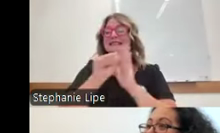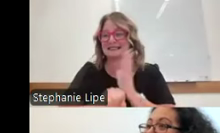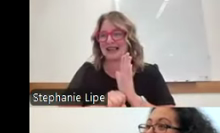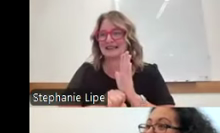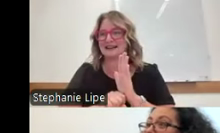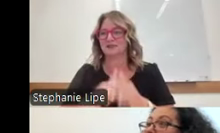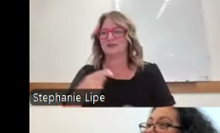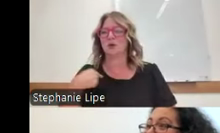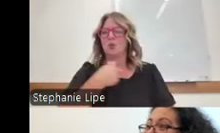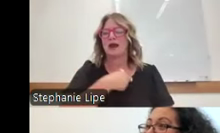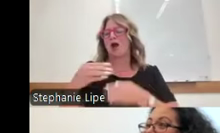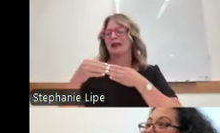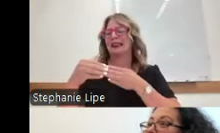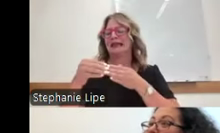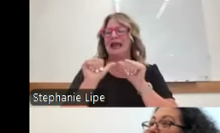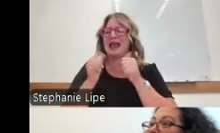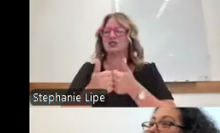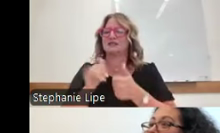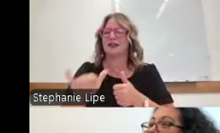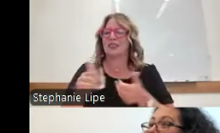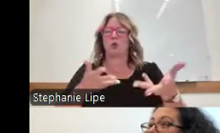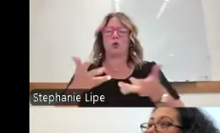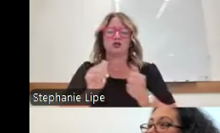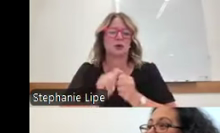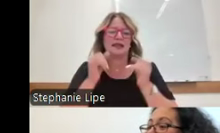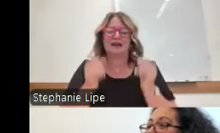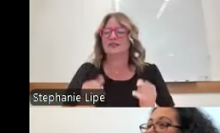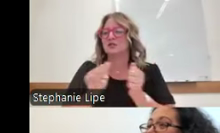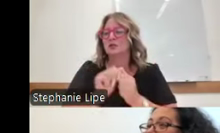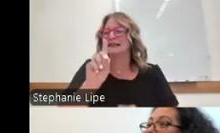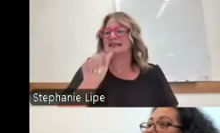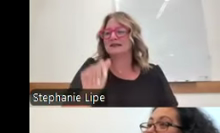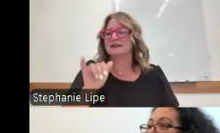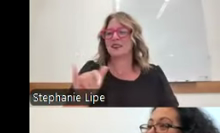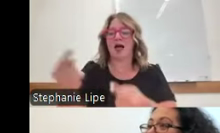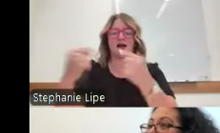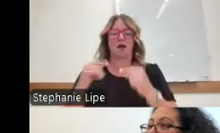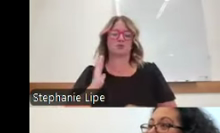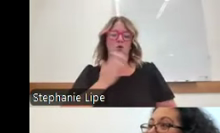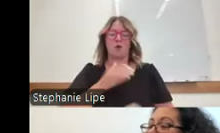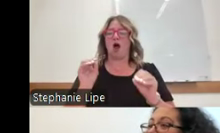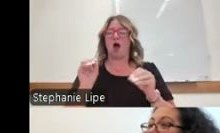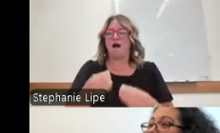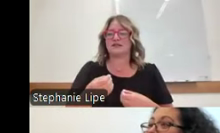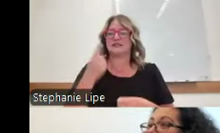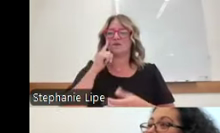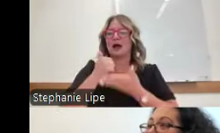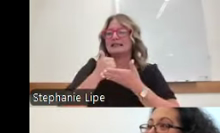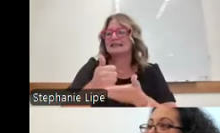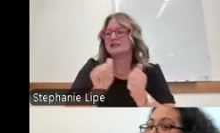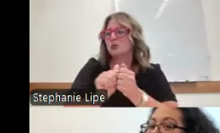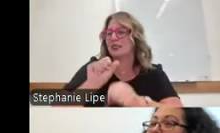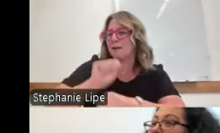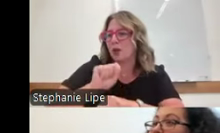and 20% state. We are the leading agency that works with individuals who have disabilities that come into